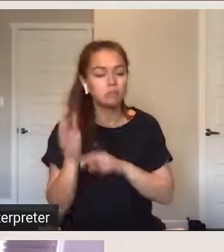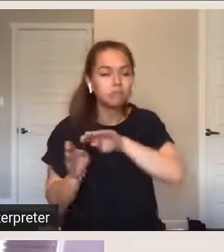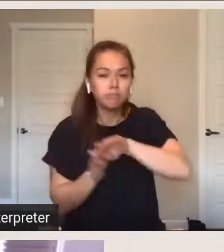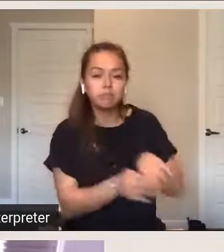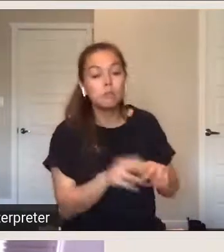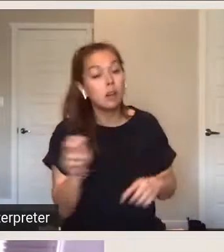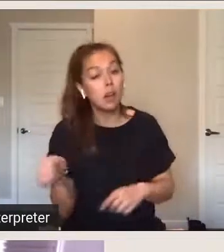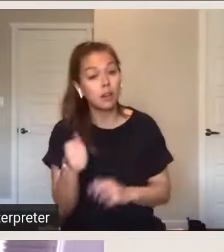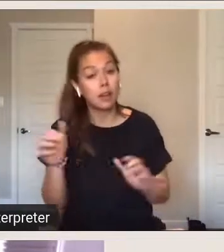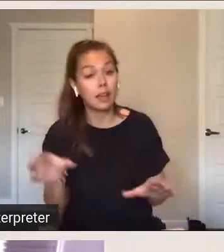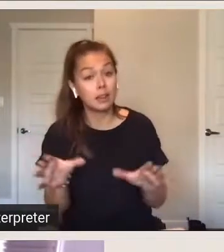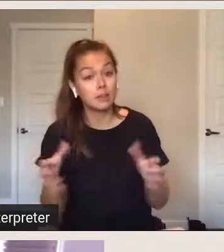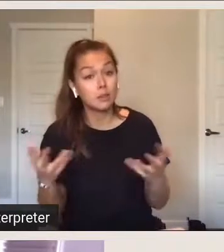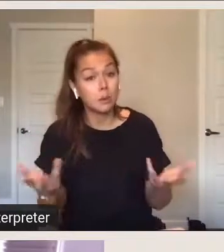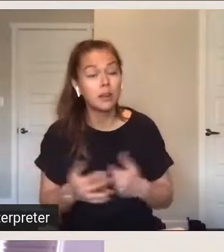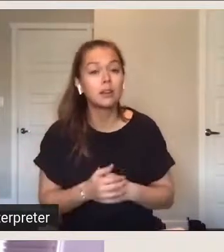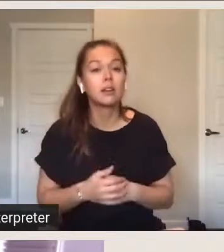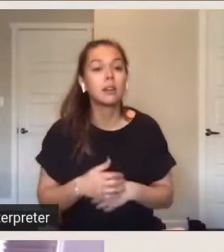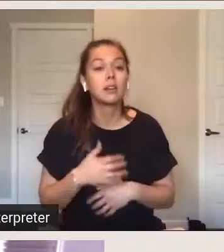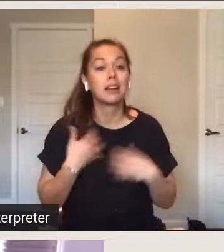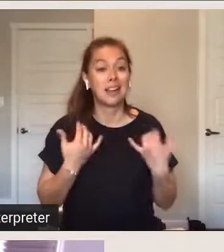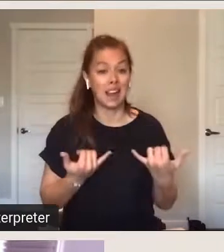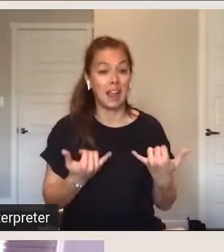my grandpa has passed away,